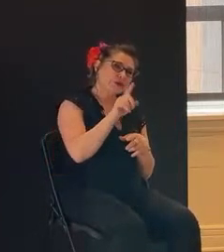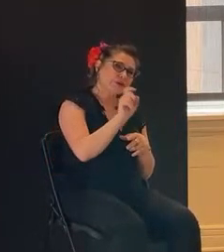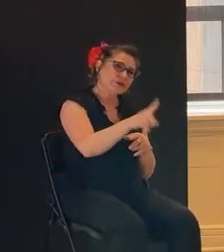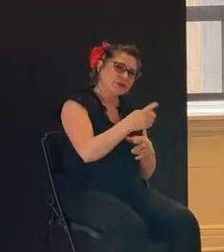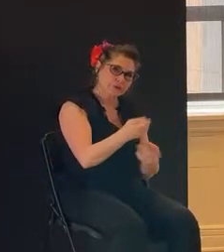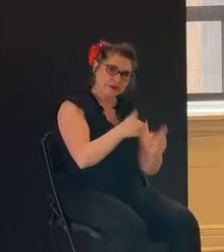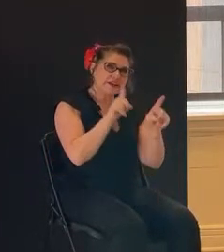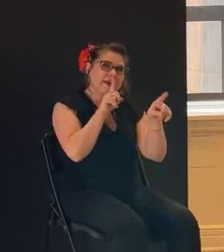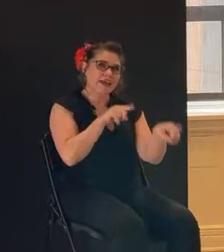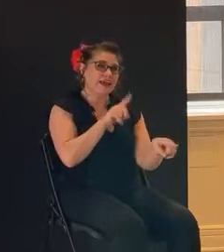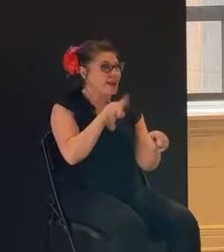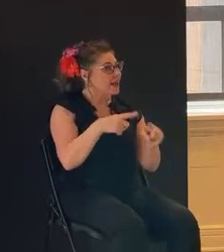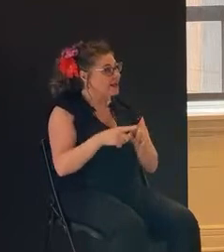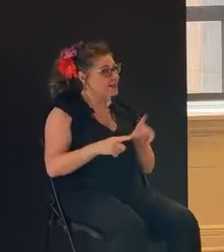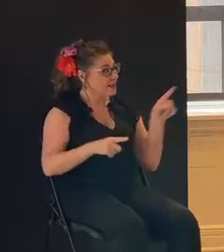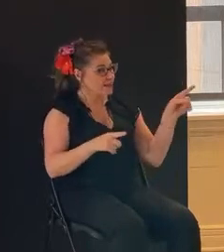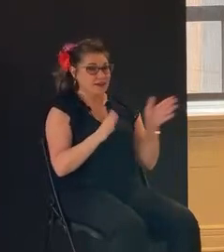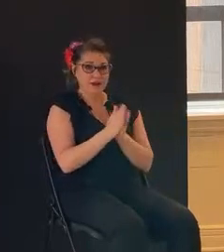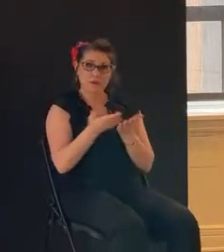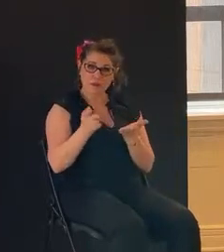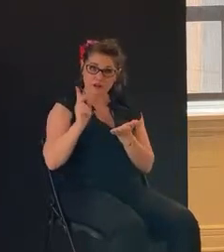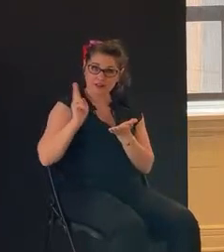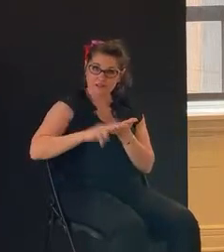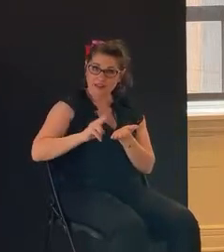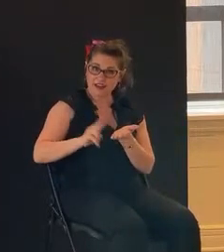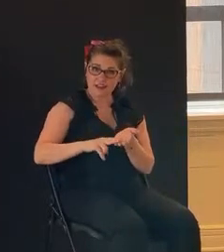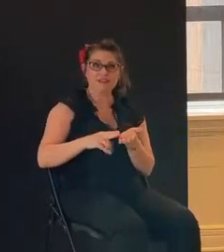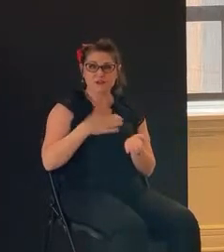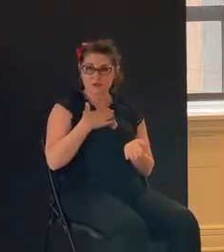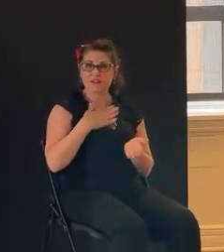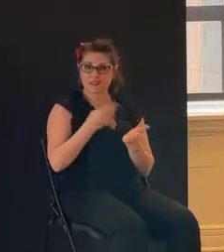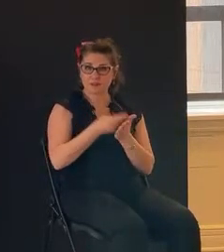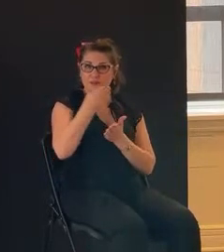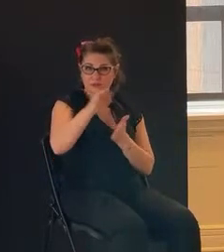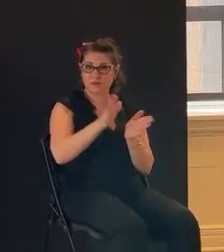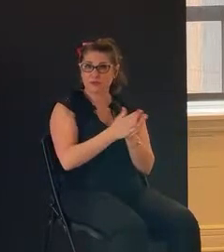book signing over there. So please do purchase the book in the store.